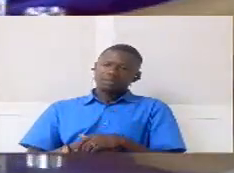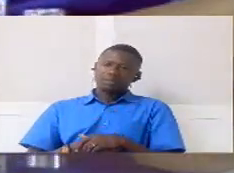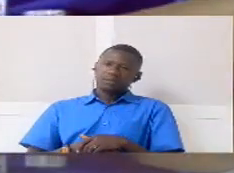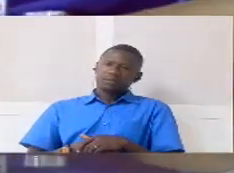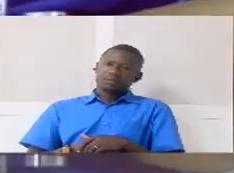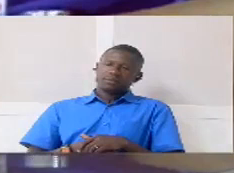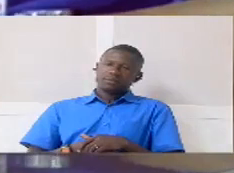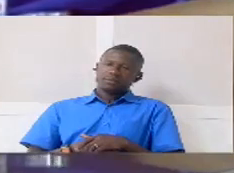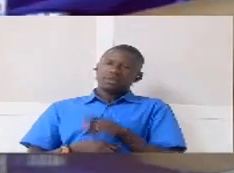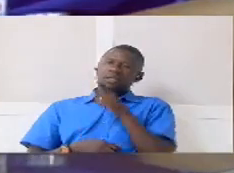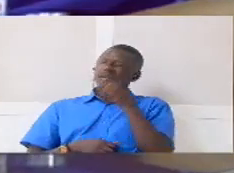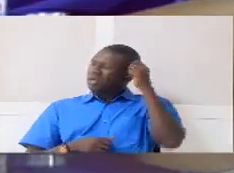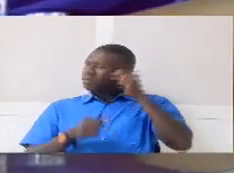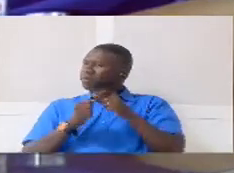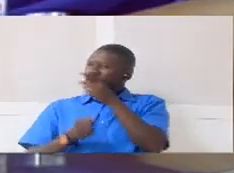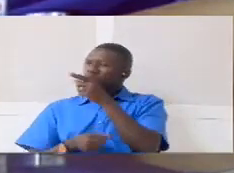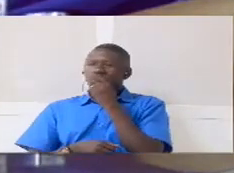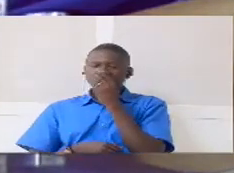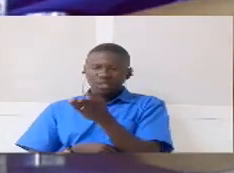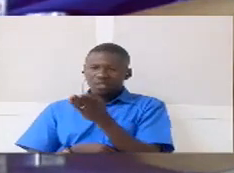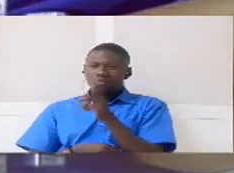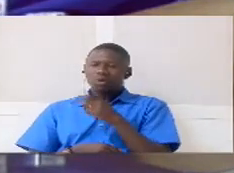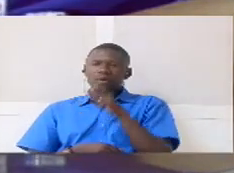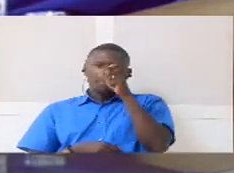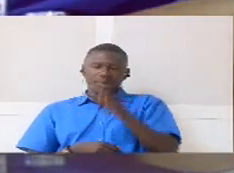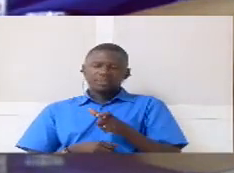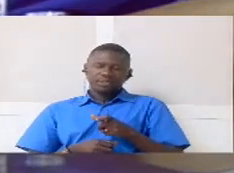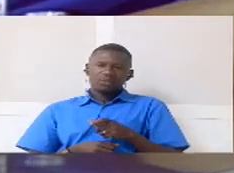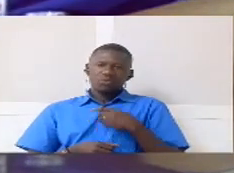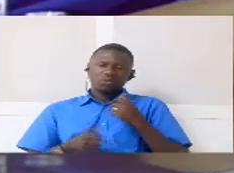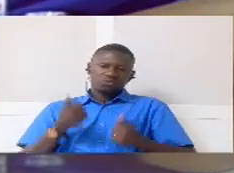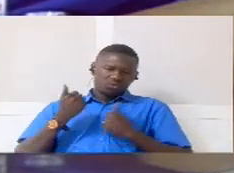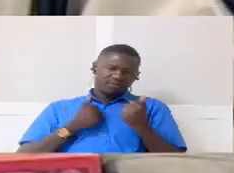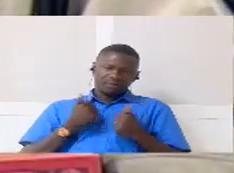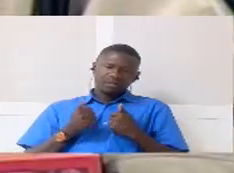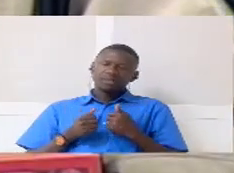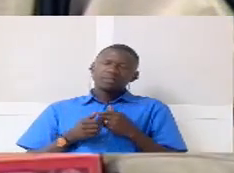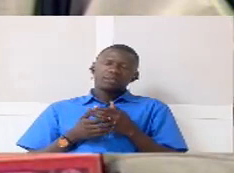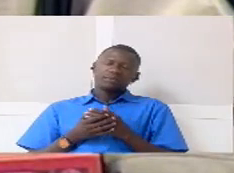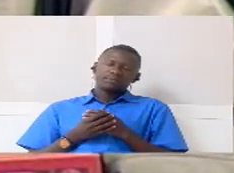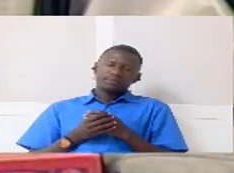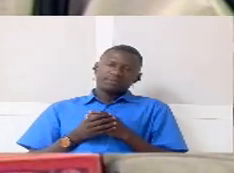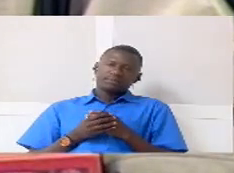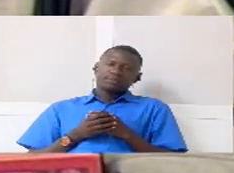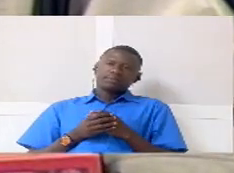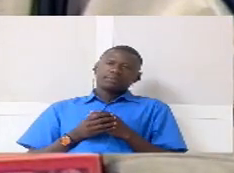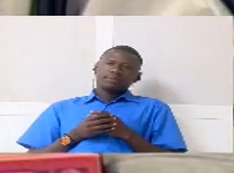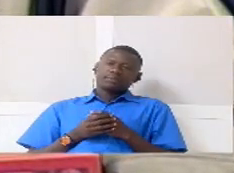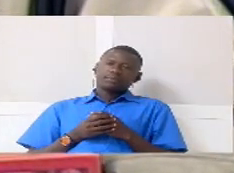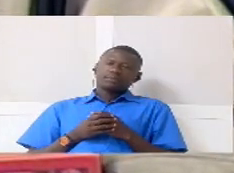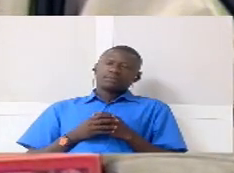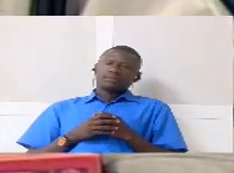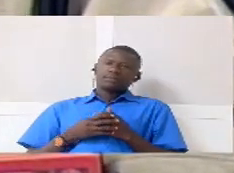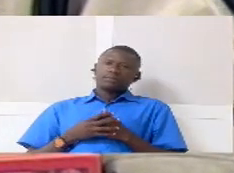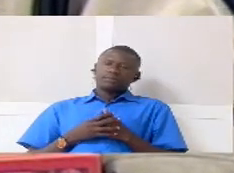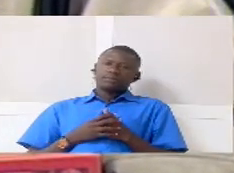victimized. Yeah, for ko officer killing sort of ne mantoro lata menkan. Officer killing for one thing. Officer jama balle dunta mantoro